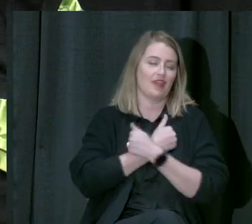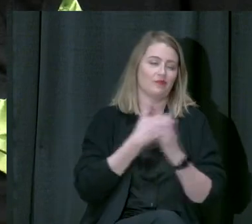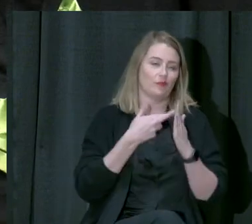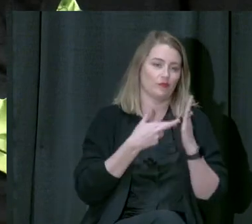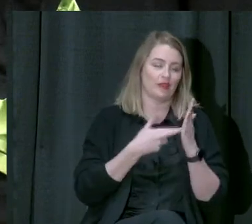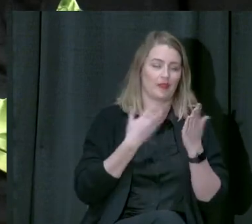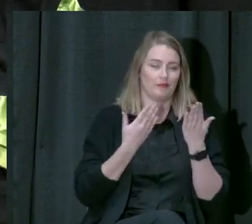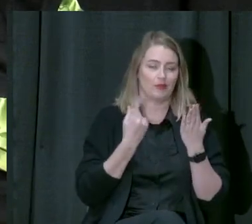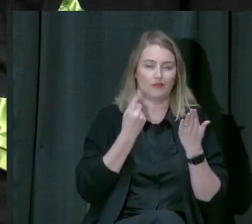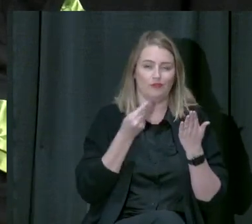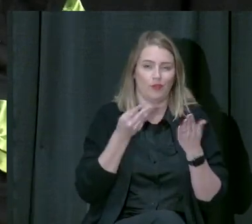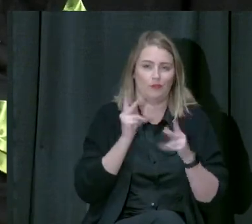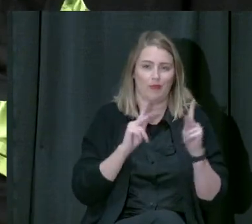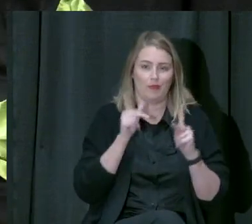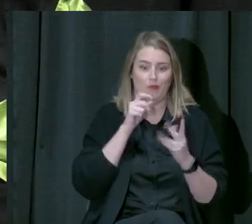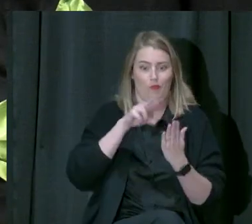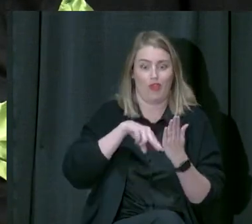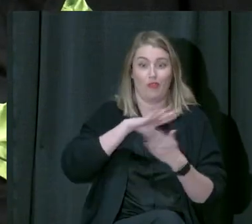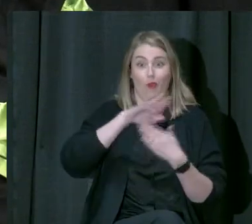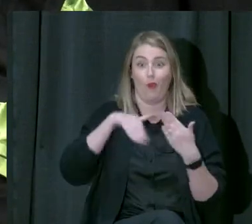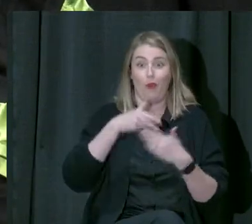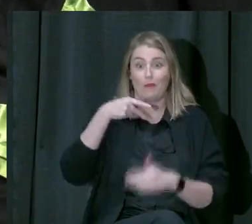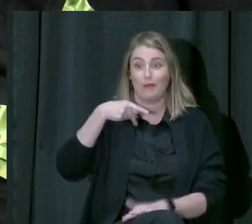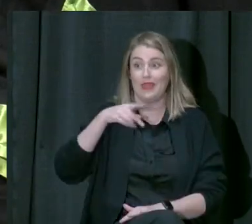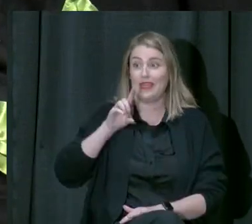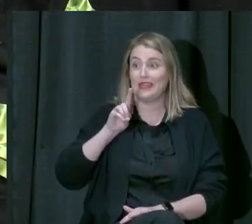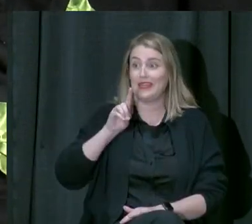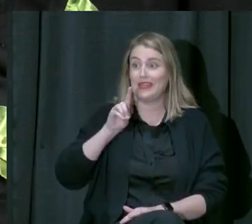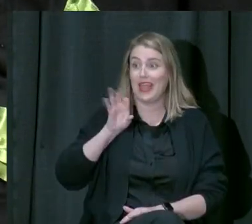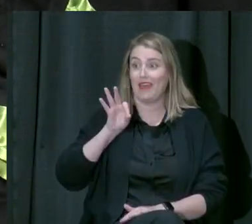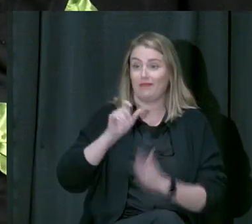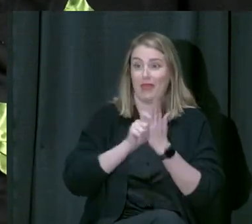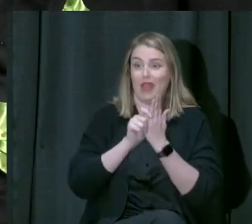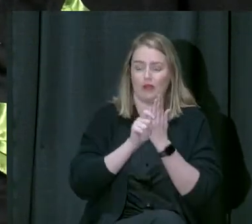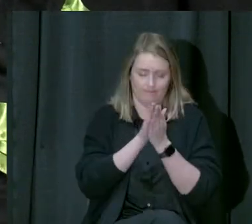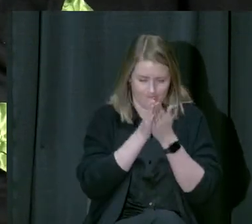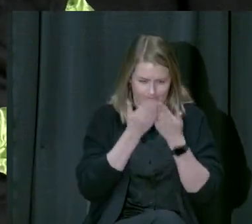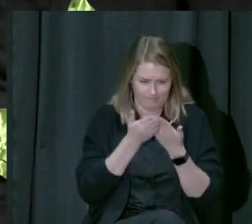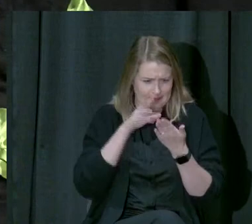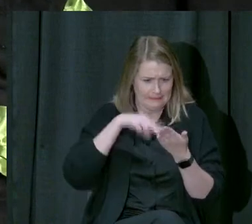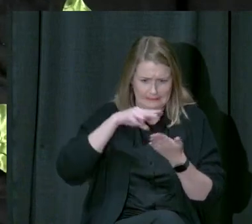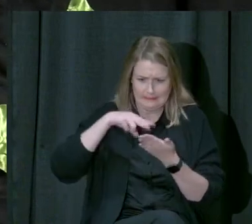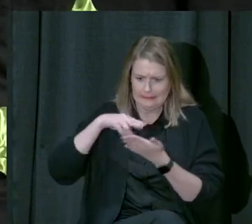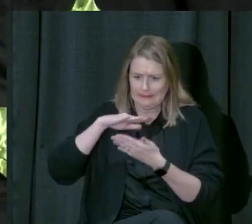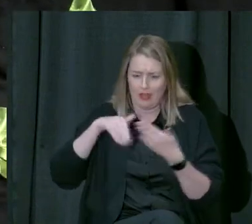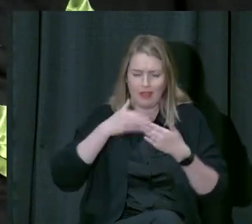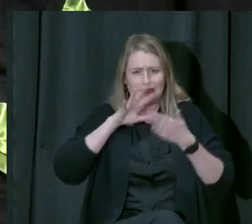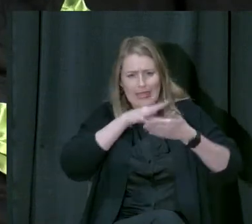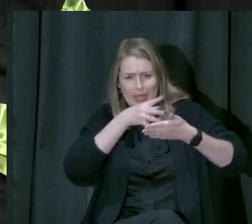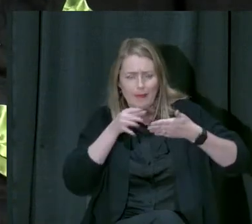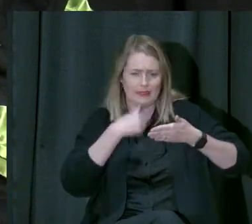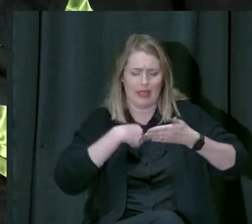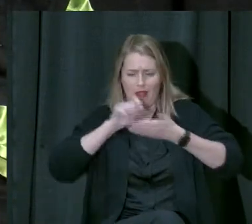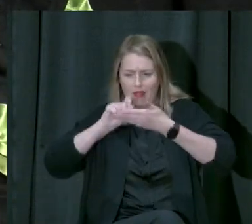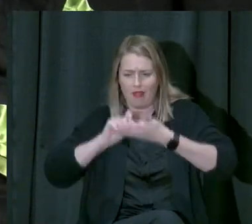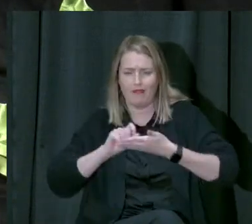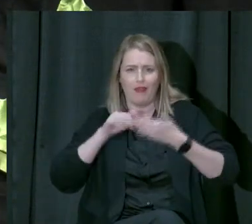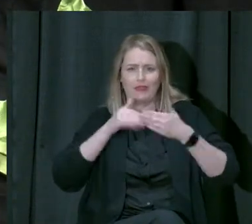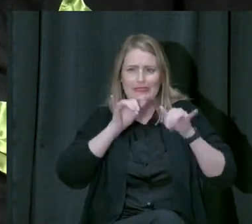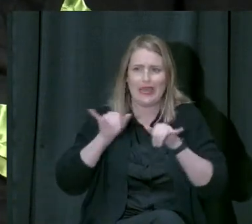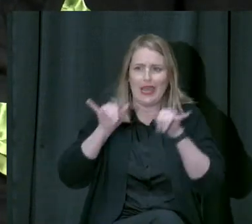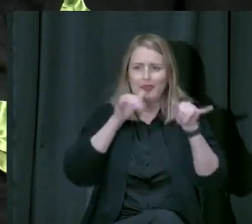few people in the world who have read the entire PDF UA standard to understand the nuances, and I look at all the tables and I make notes and all the standards to